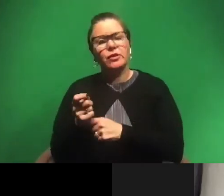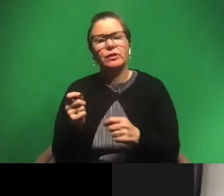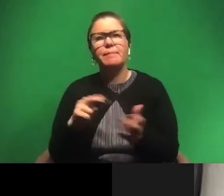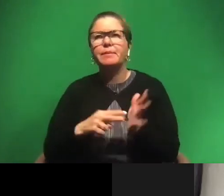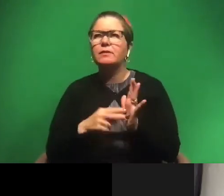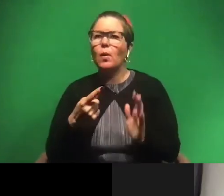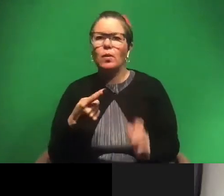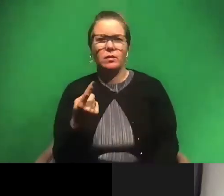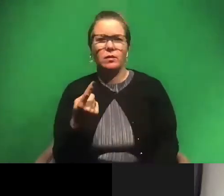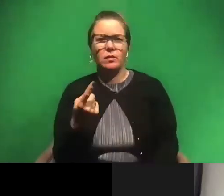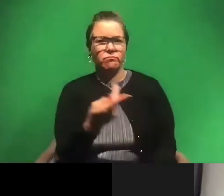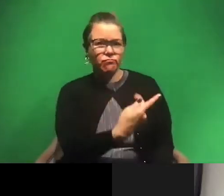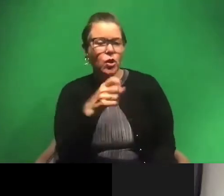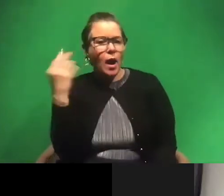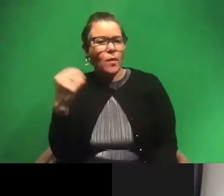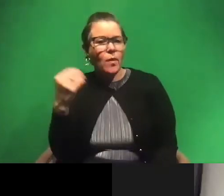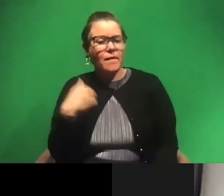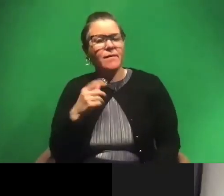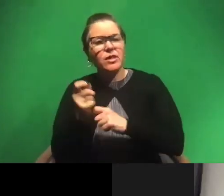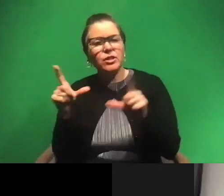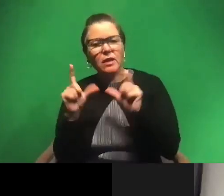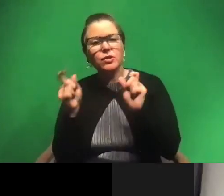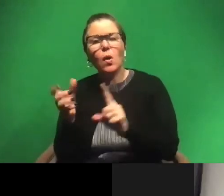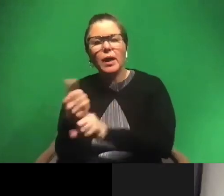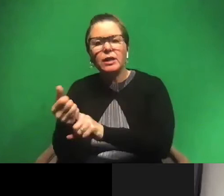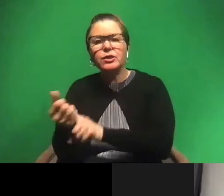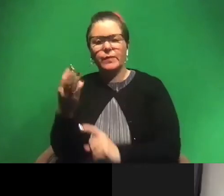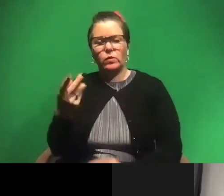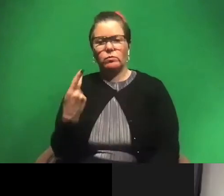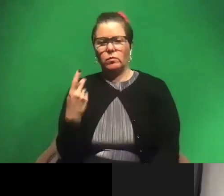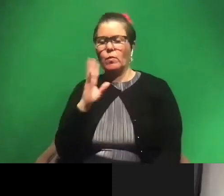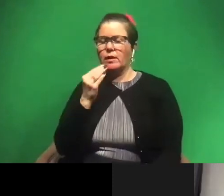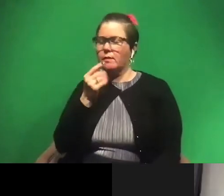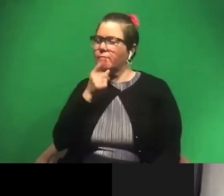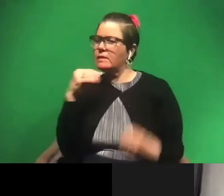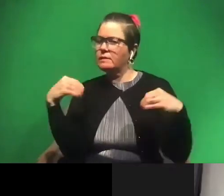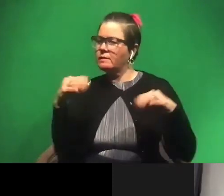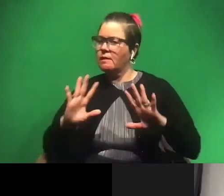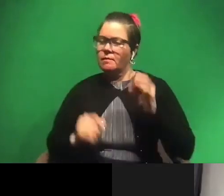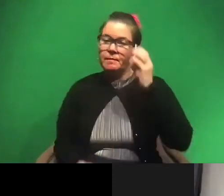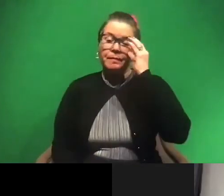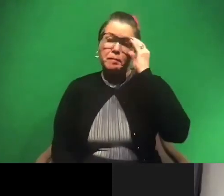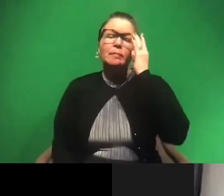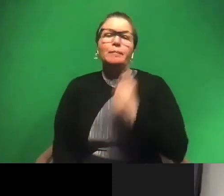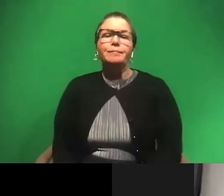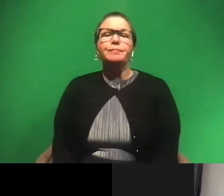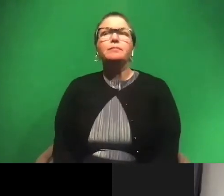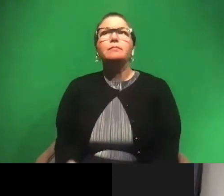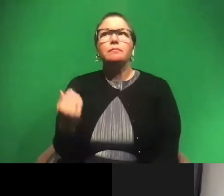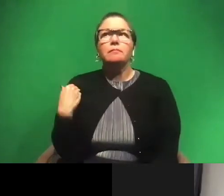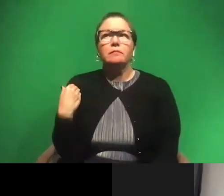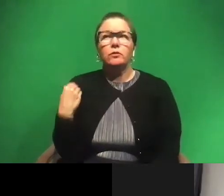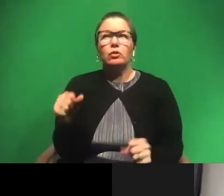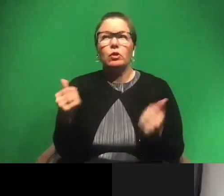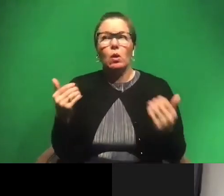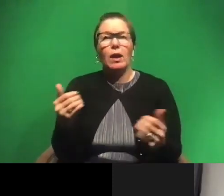out. If we had a fishing license, we could go out and catch a few animals for us to eat, not for selling. And the last time that you could do that was a